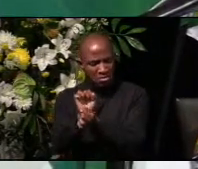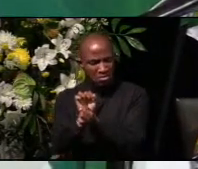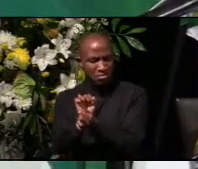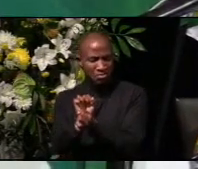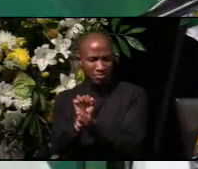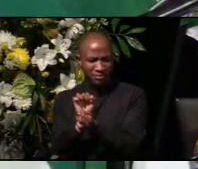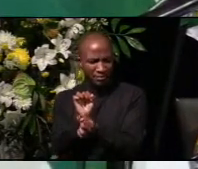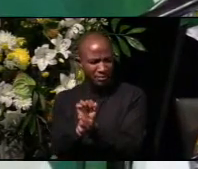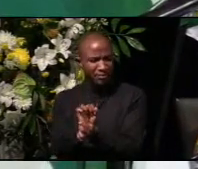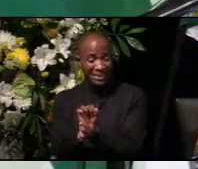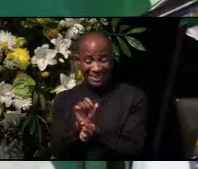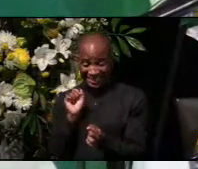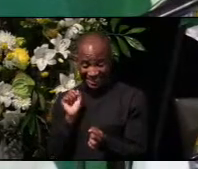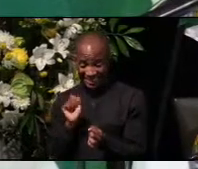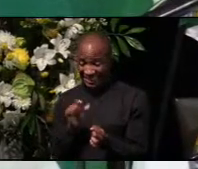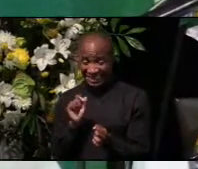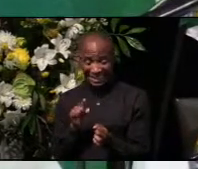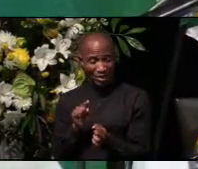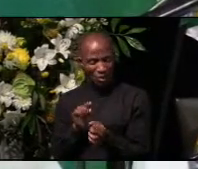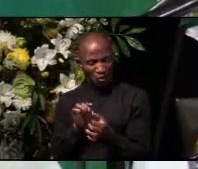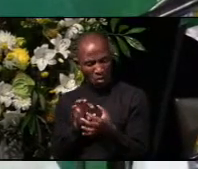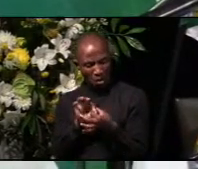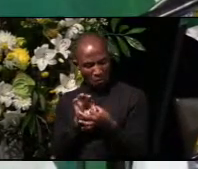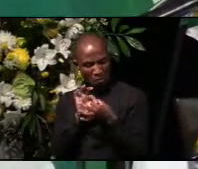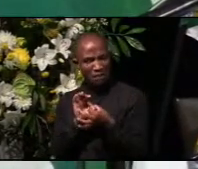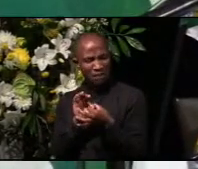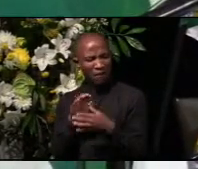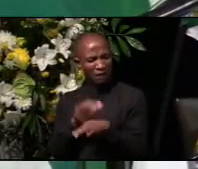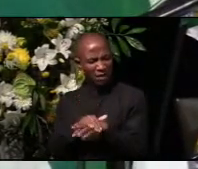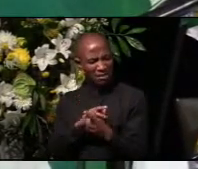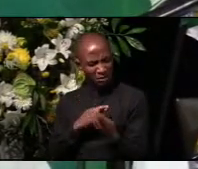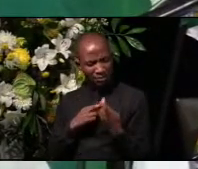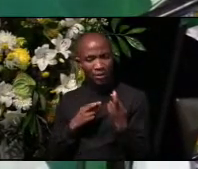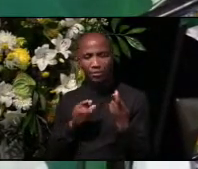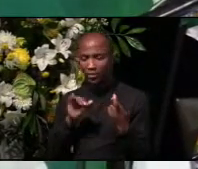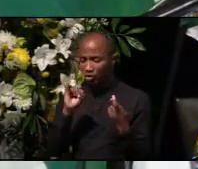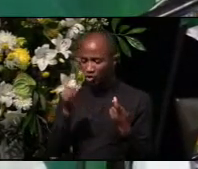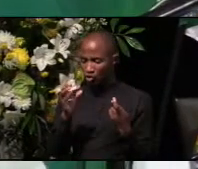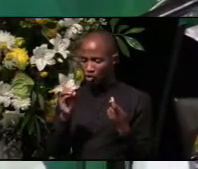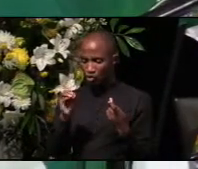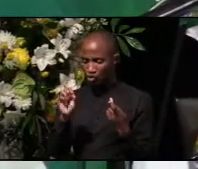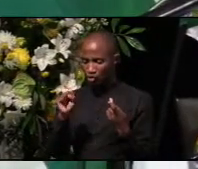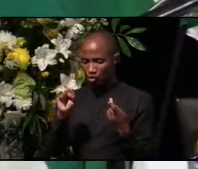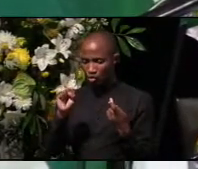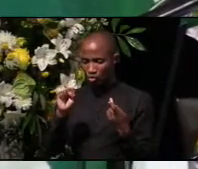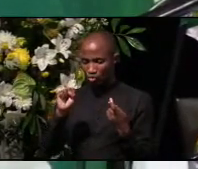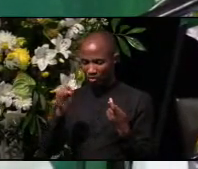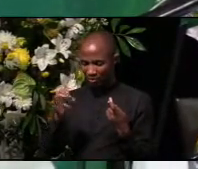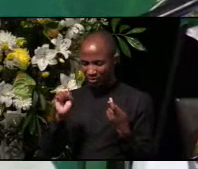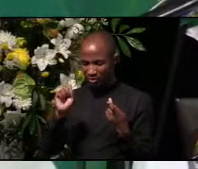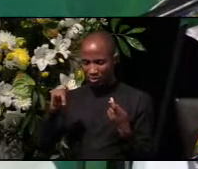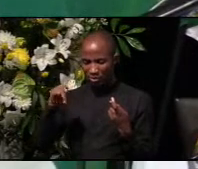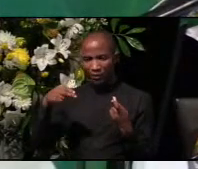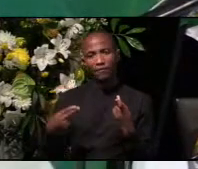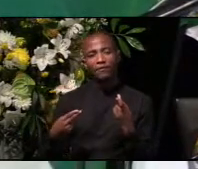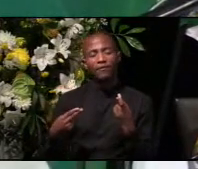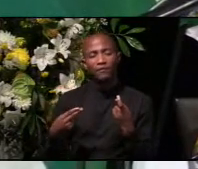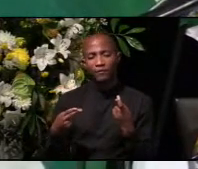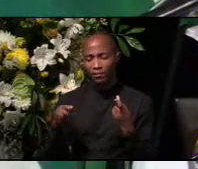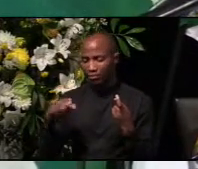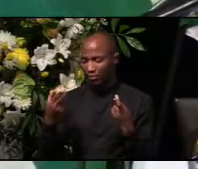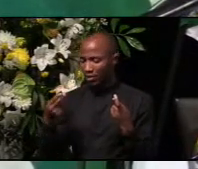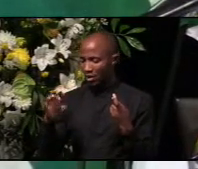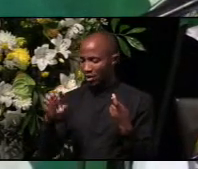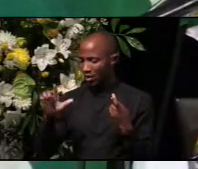who was a very close friend of Helen Joseph together with Helen Joseph they defied the